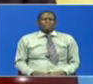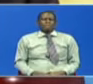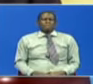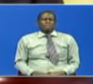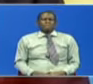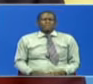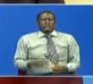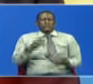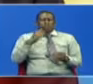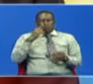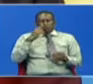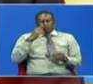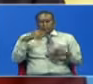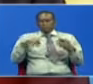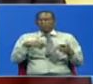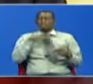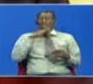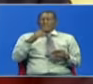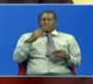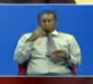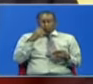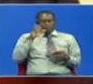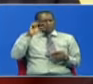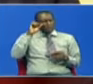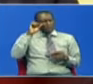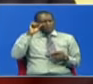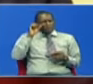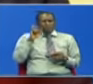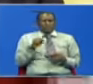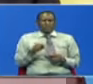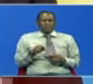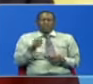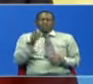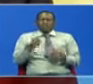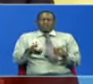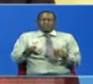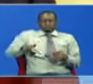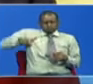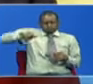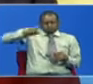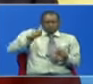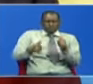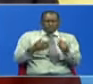Home deaths in Mombasa, which had increased.